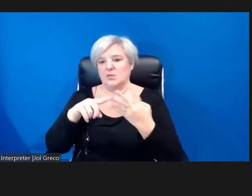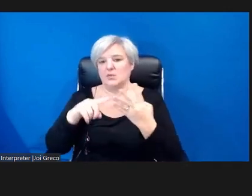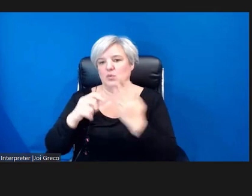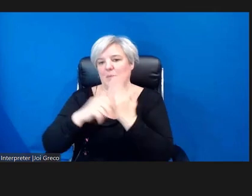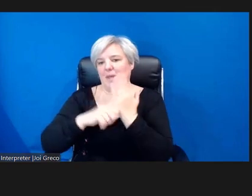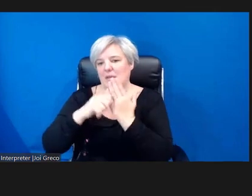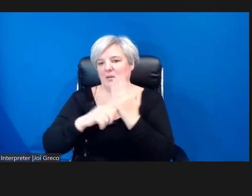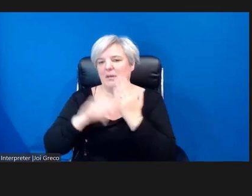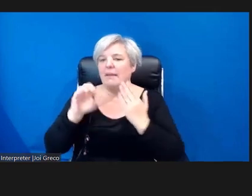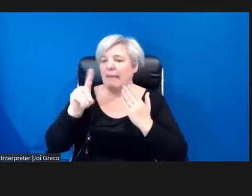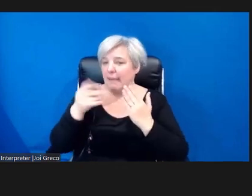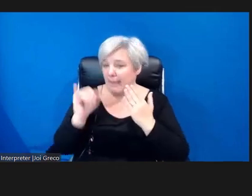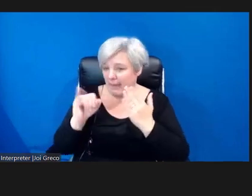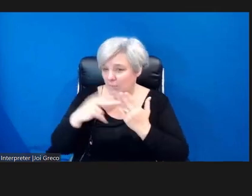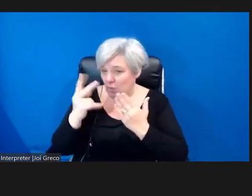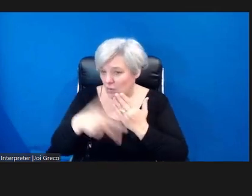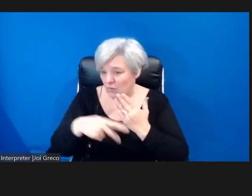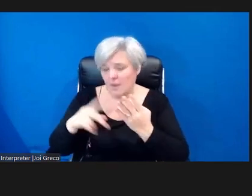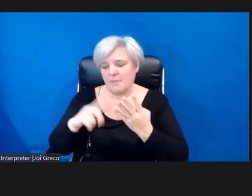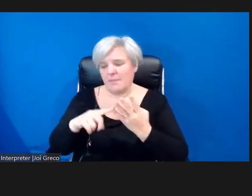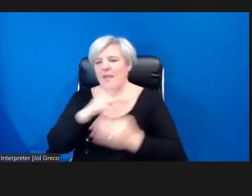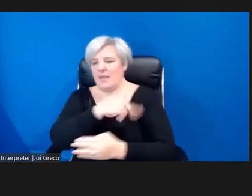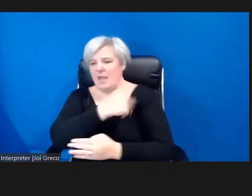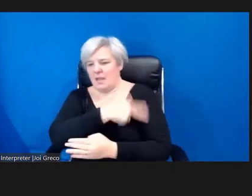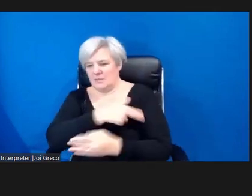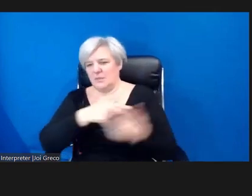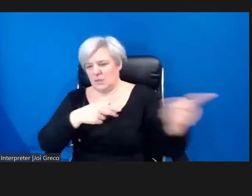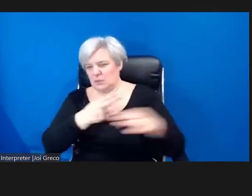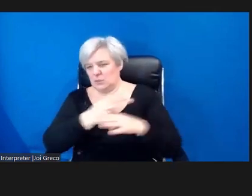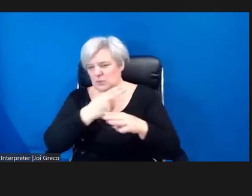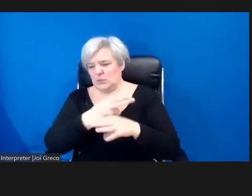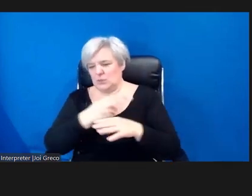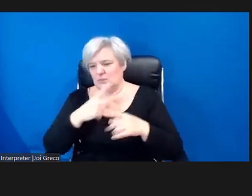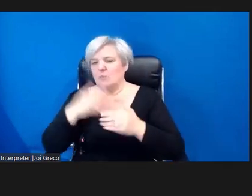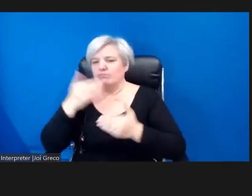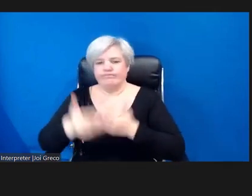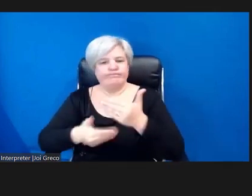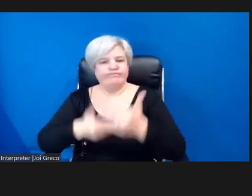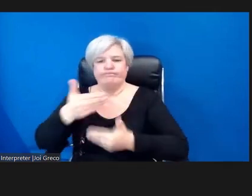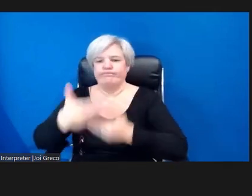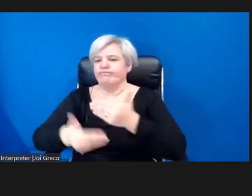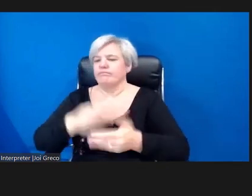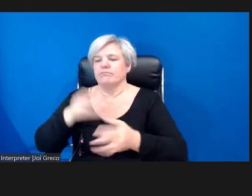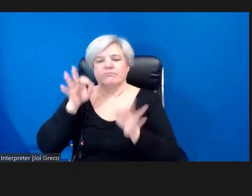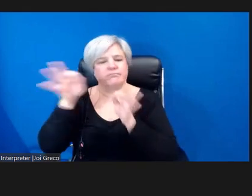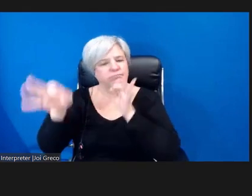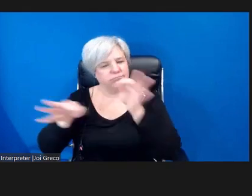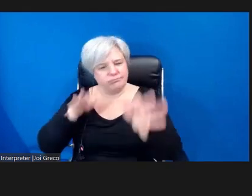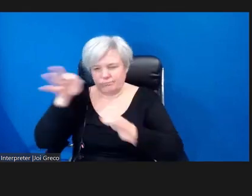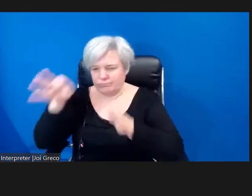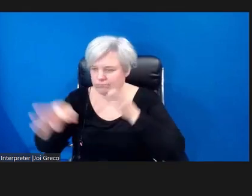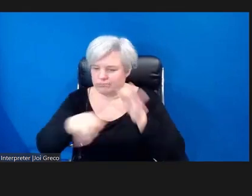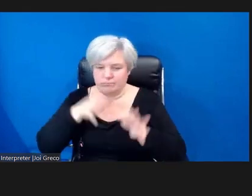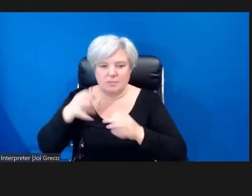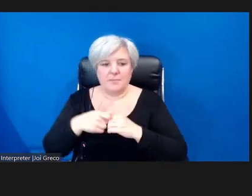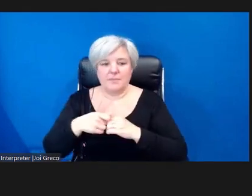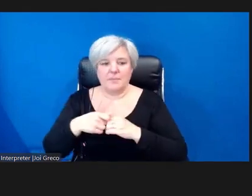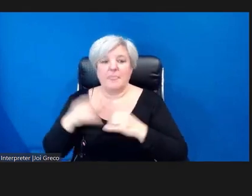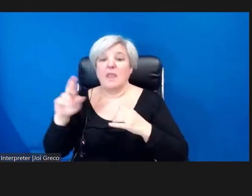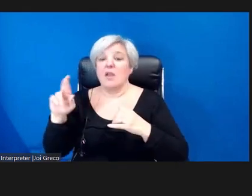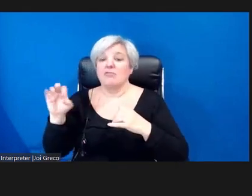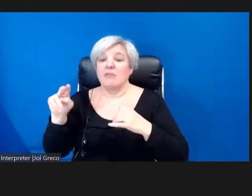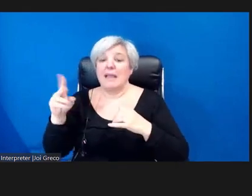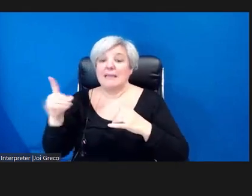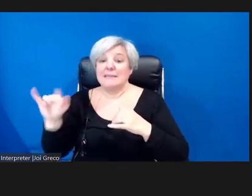one for your EHDI program and one for your hospitals to use with step-by-step instructions. Randy will now talk